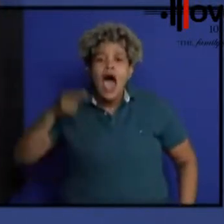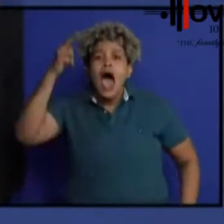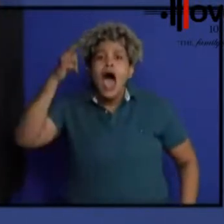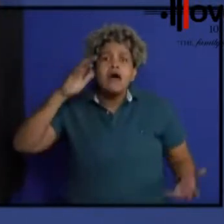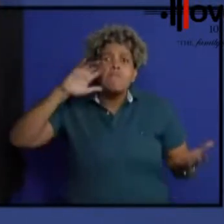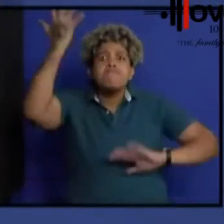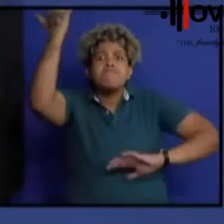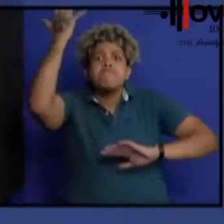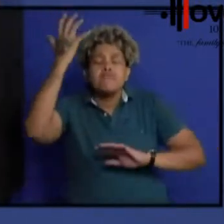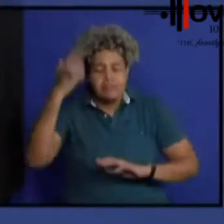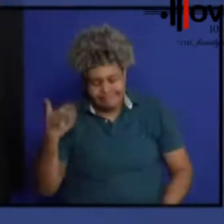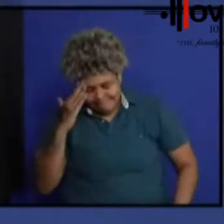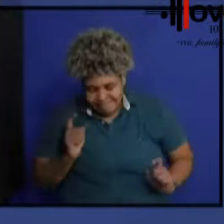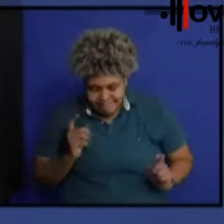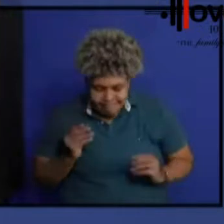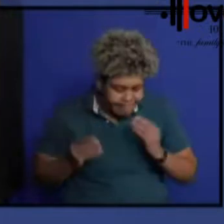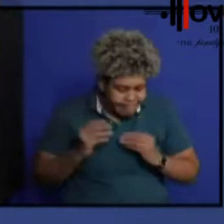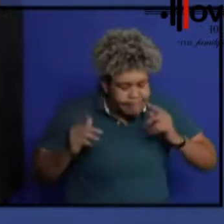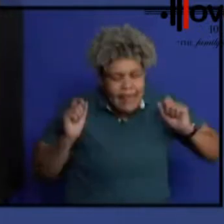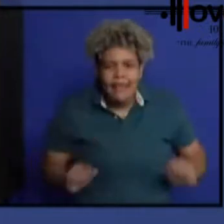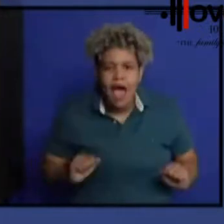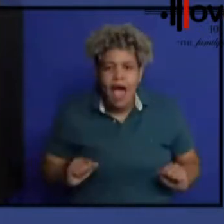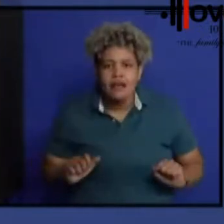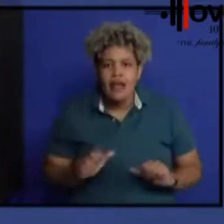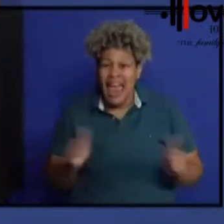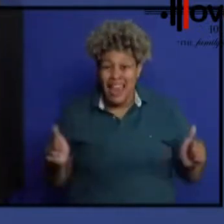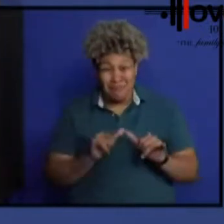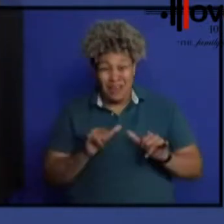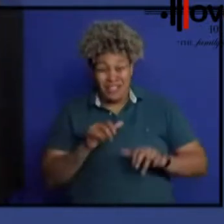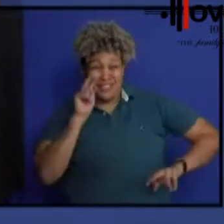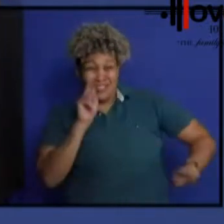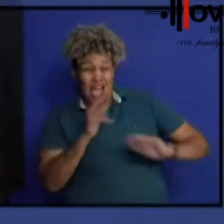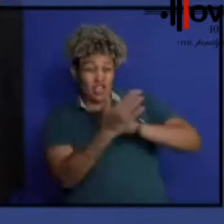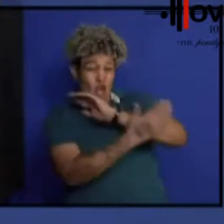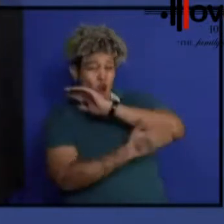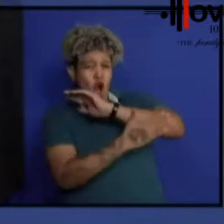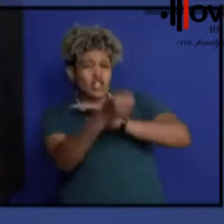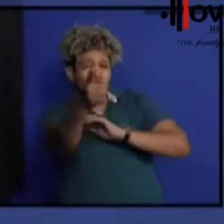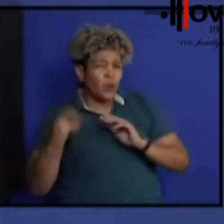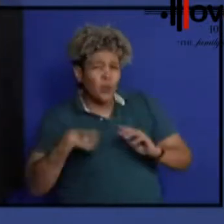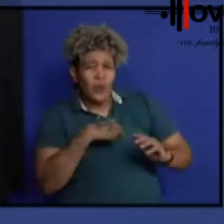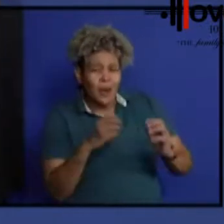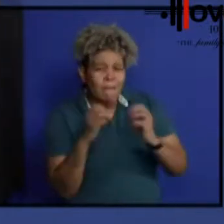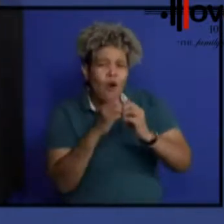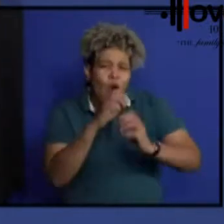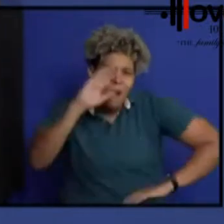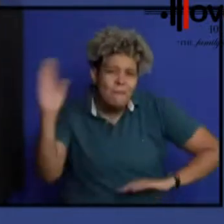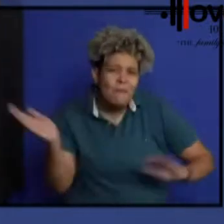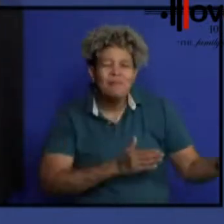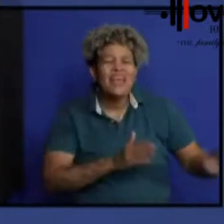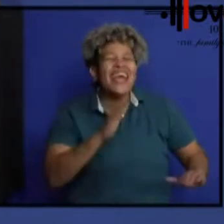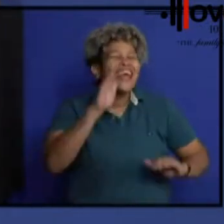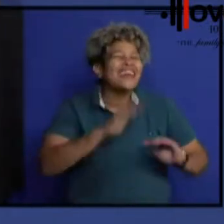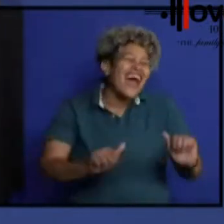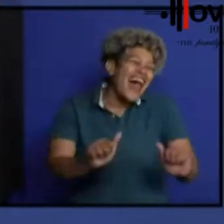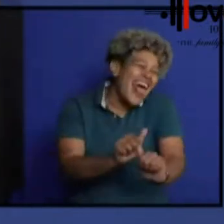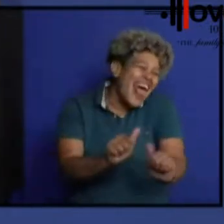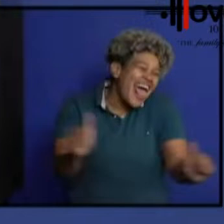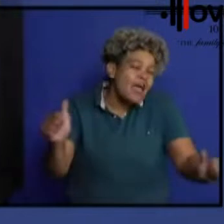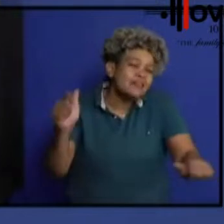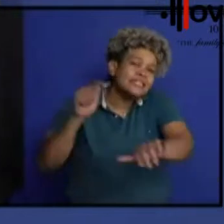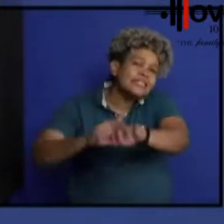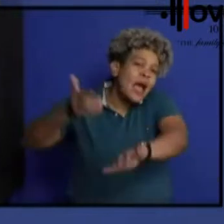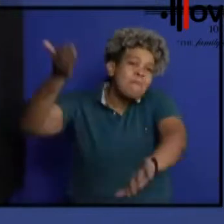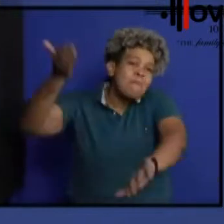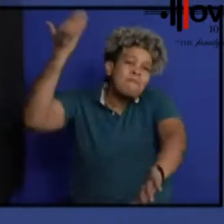events. By any measure, as a country, we are more prepared than at any time in